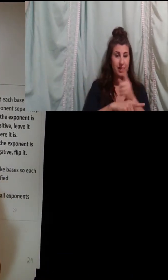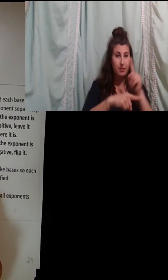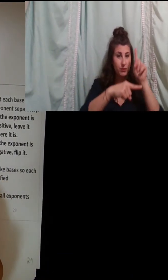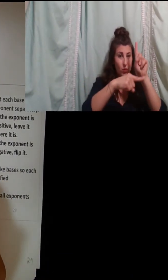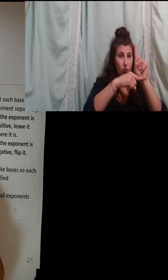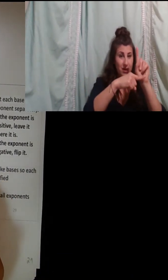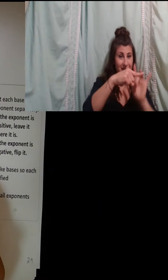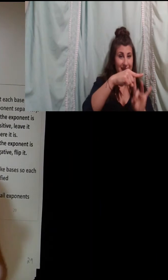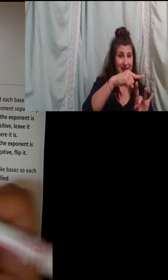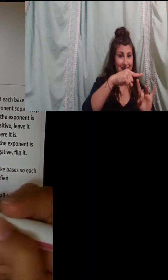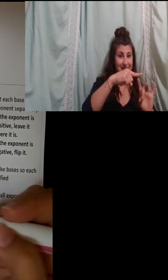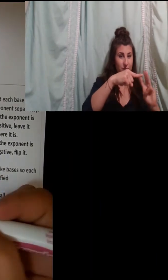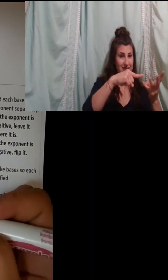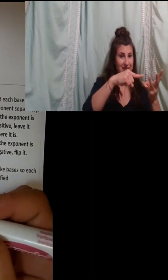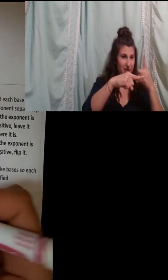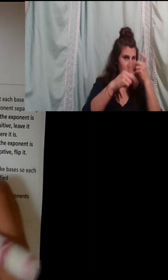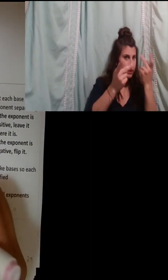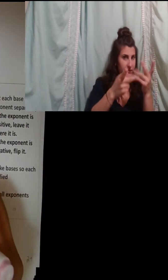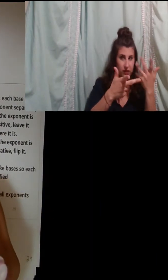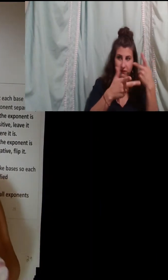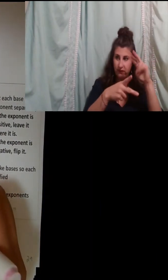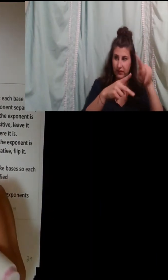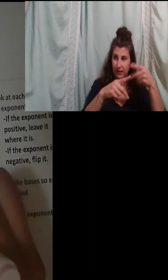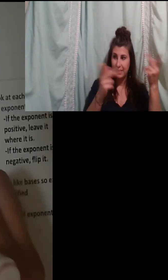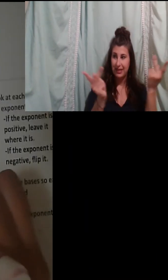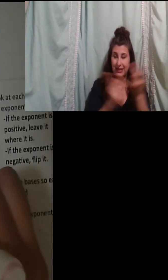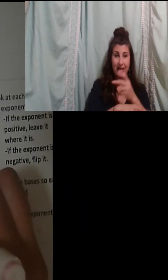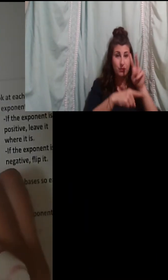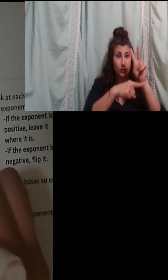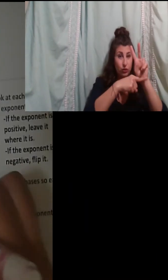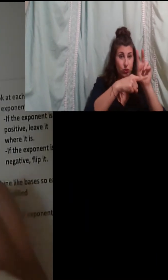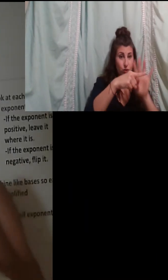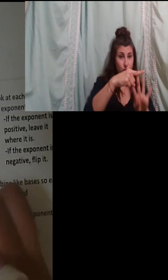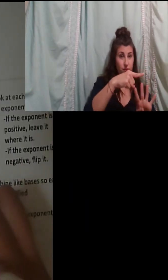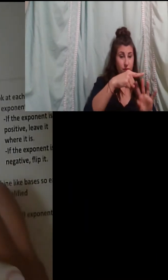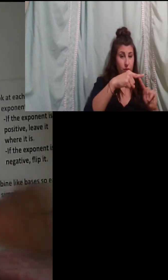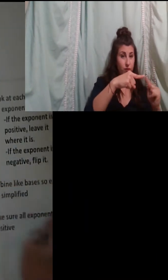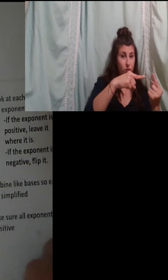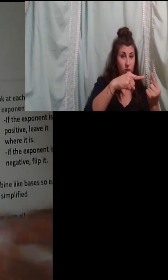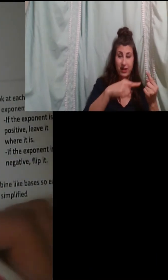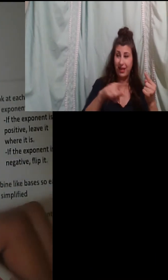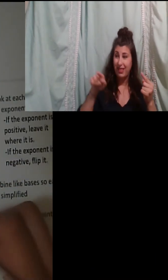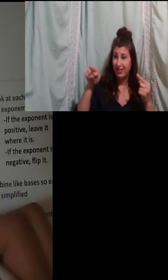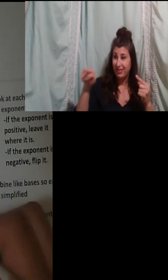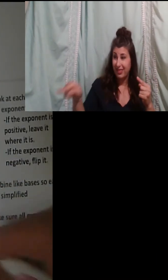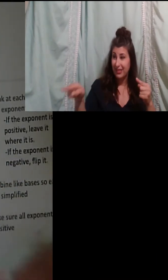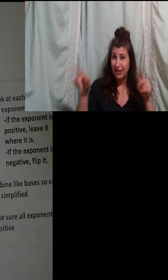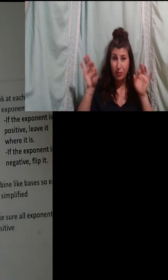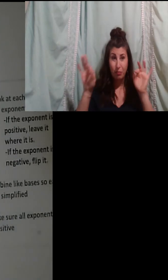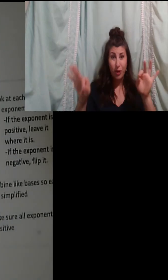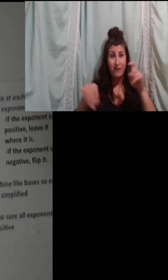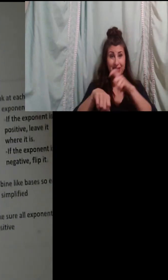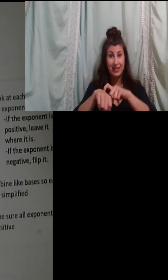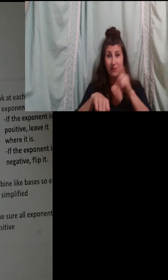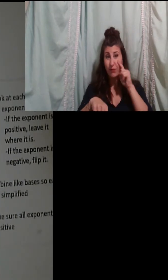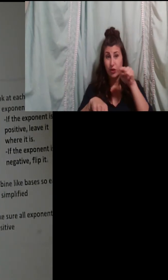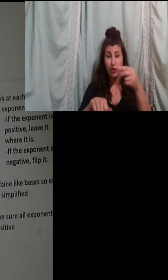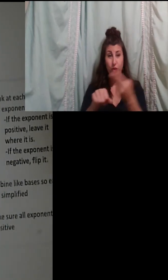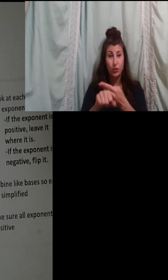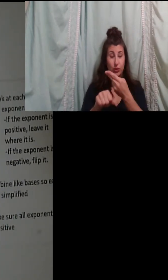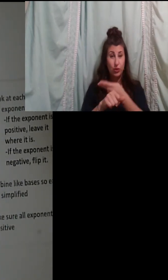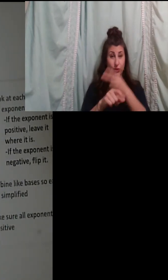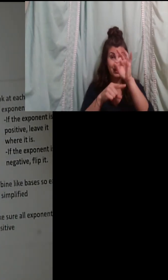1 over 8 to the 6th, because I flip it, times 2 to the 4th over 1. Now this is a perfect time